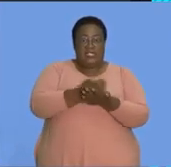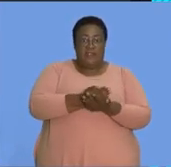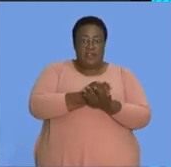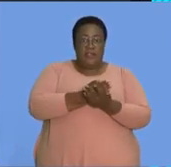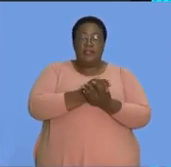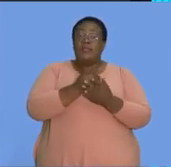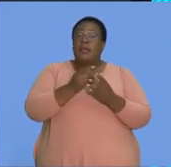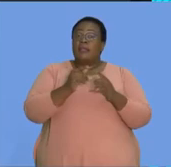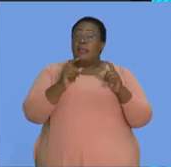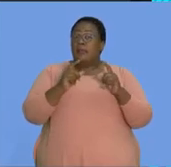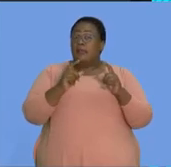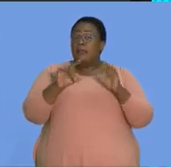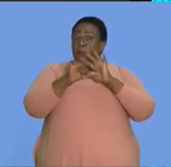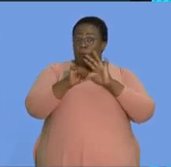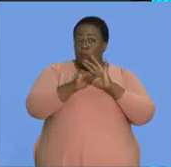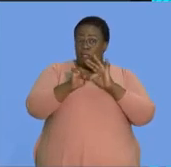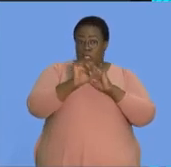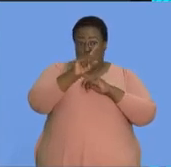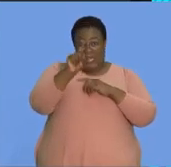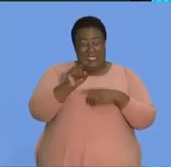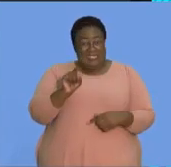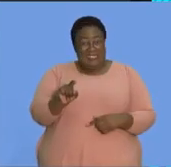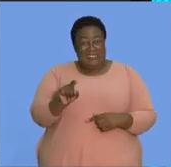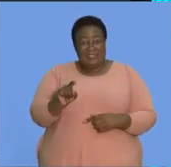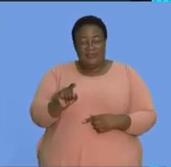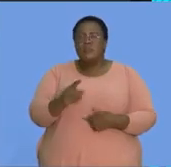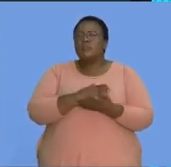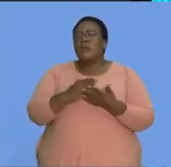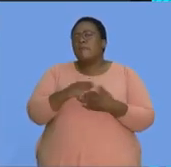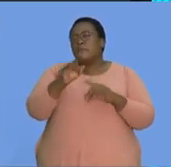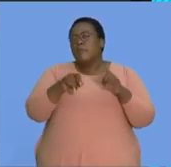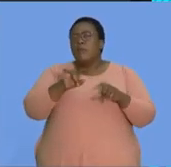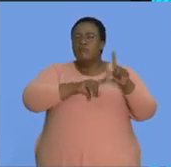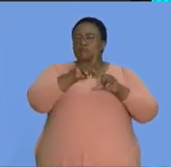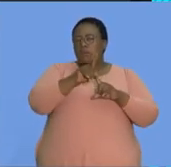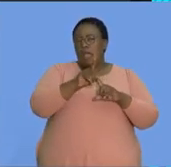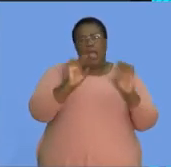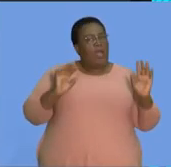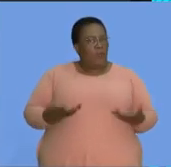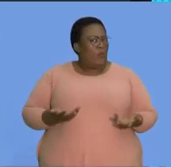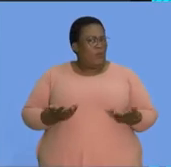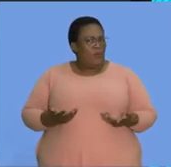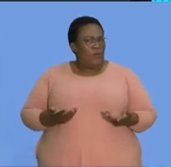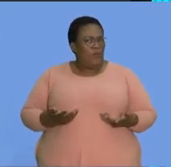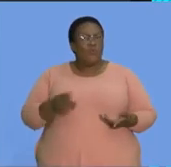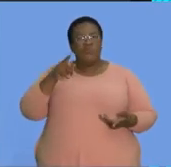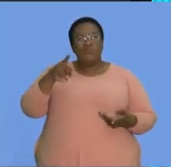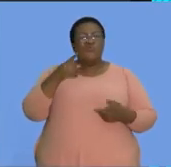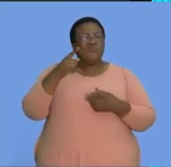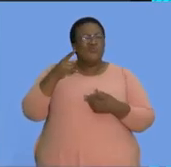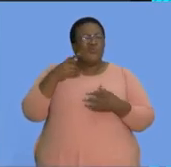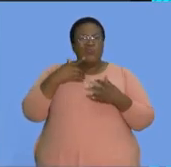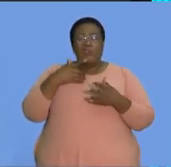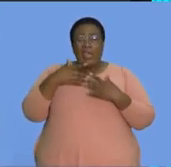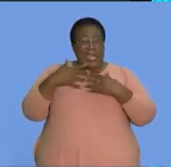big question to you is, how are some people successful? Have you ever even given that a thought?